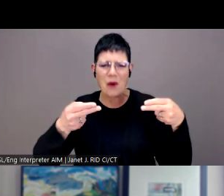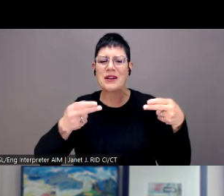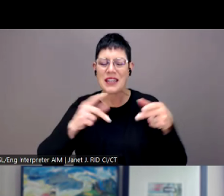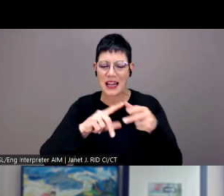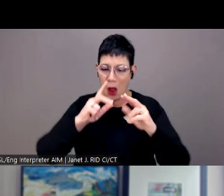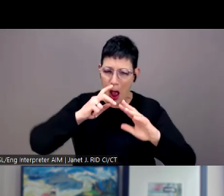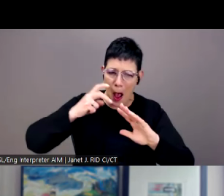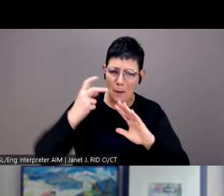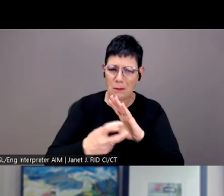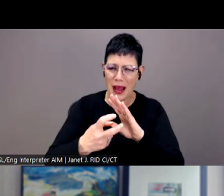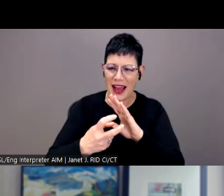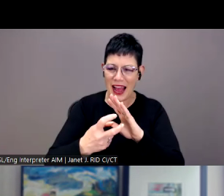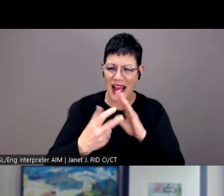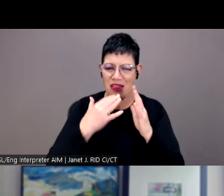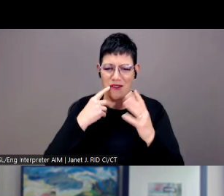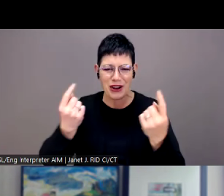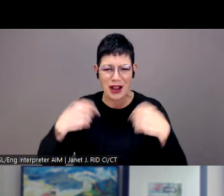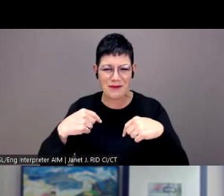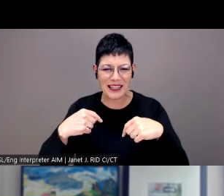right in. Thanks for being here.